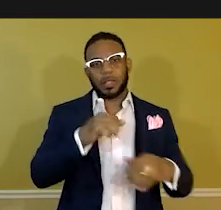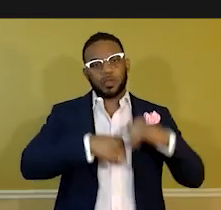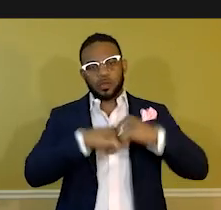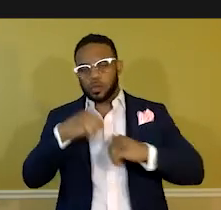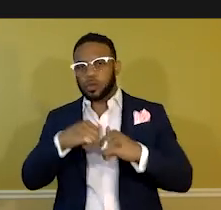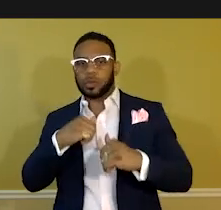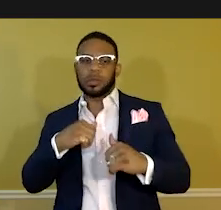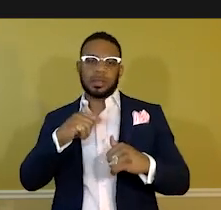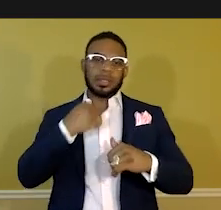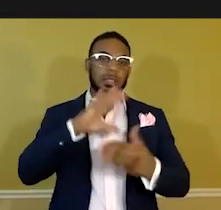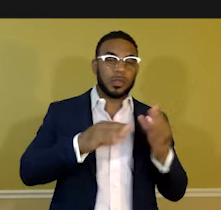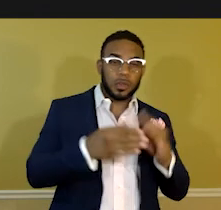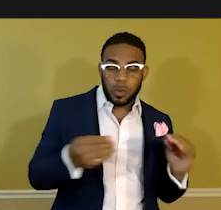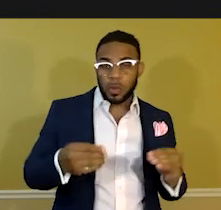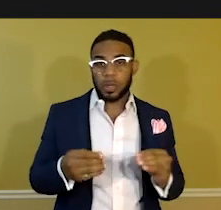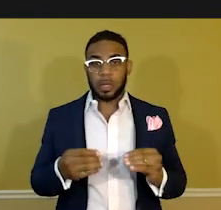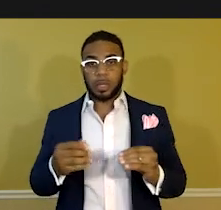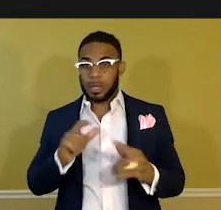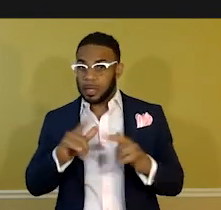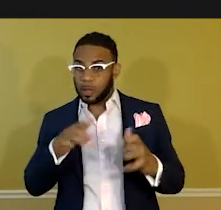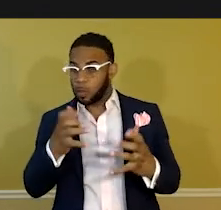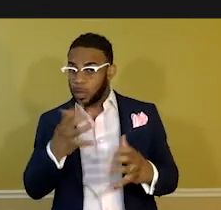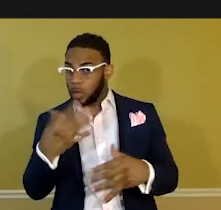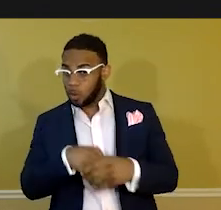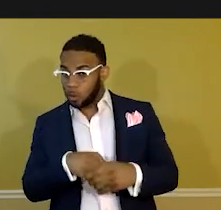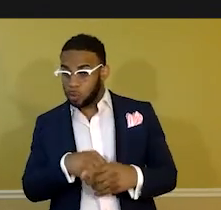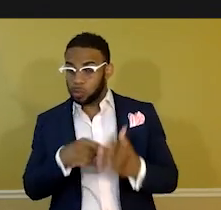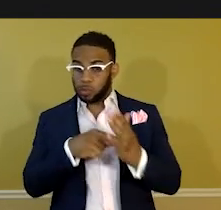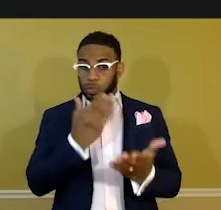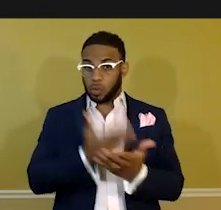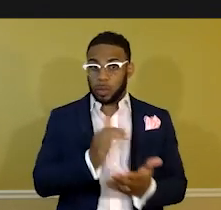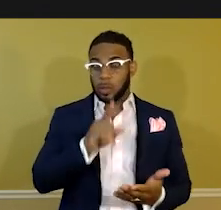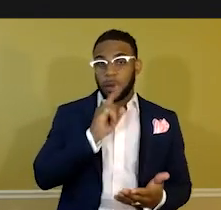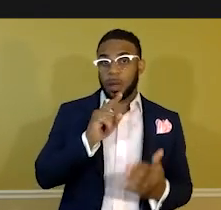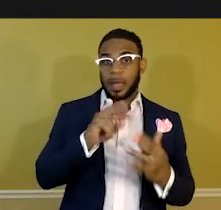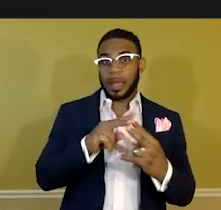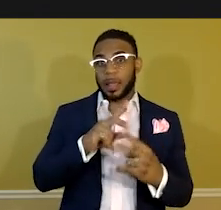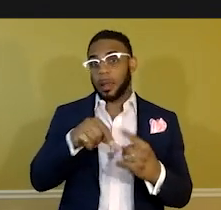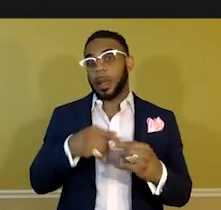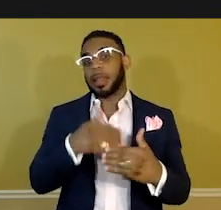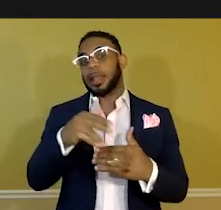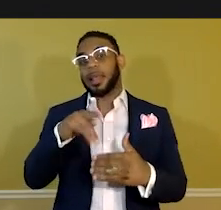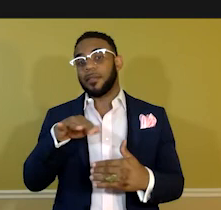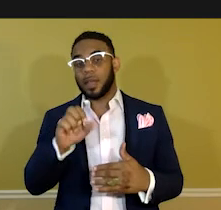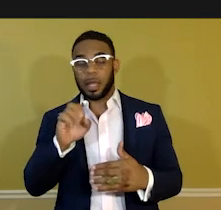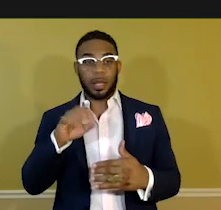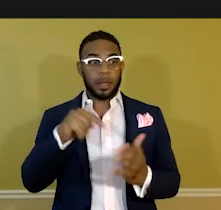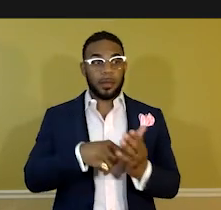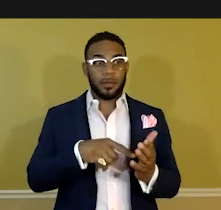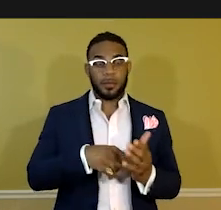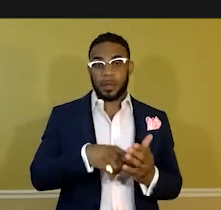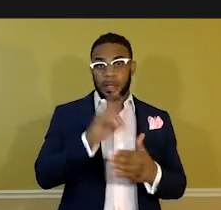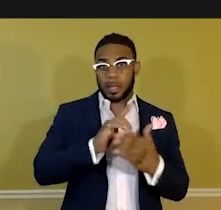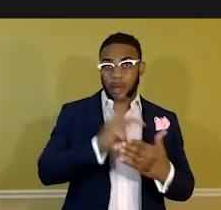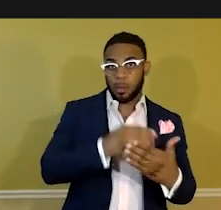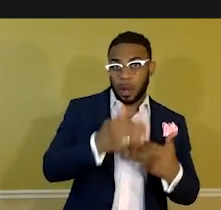portfolios to tell a story. Um, there are things that you want to include to show that you are eager about the next phase of the, uh,